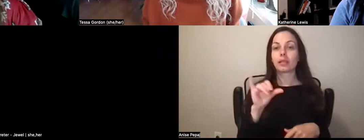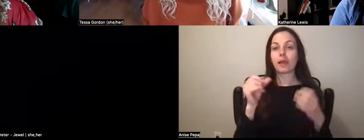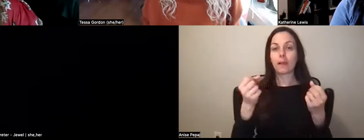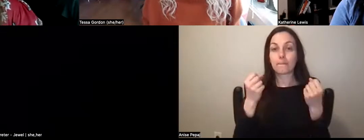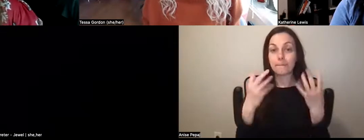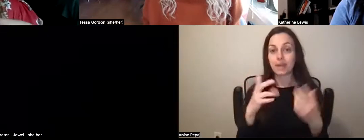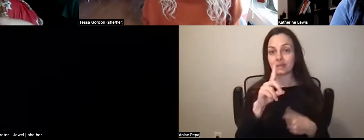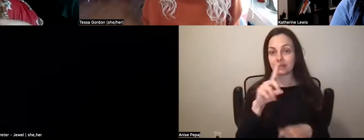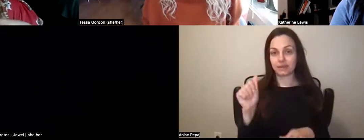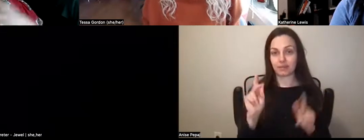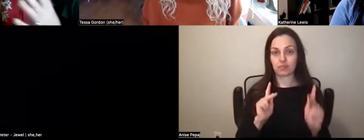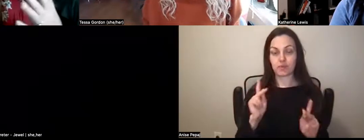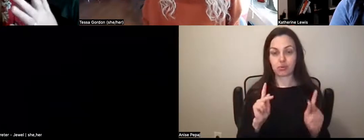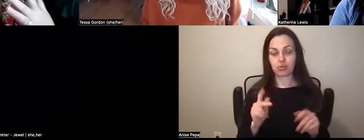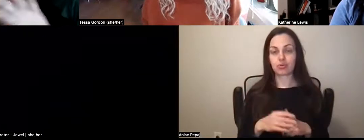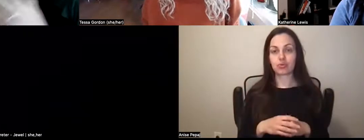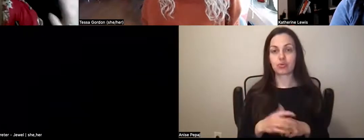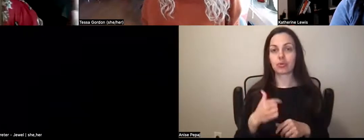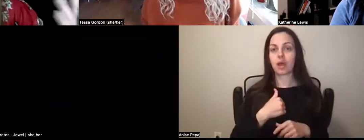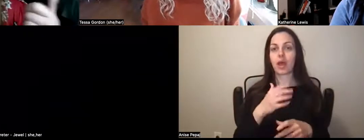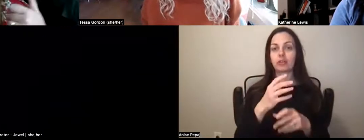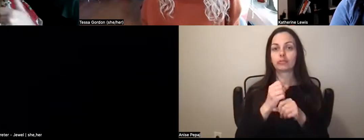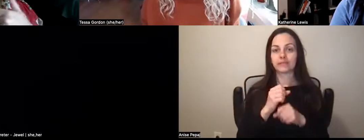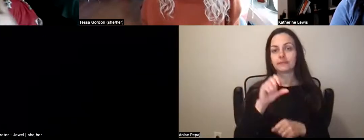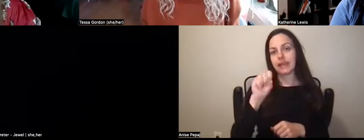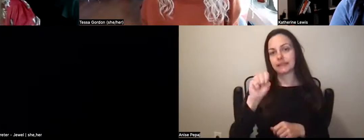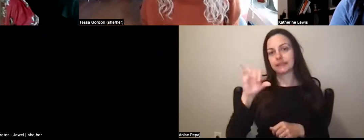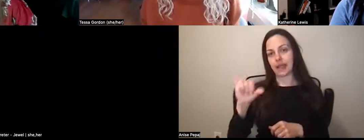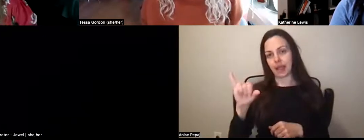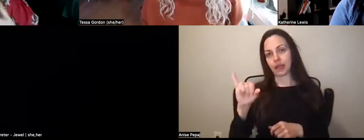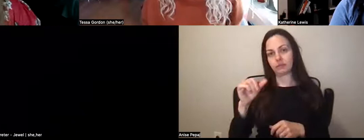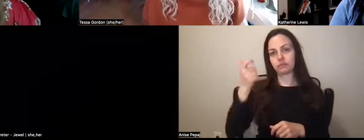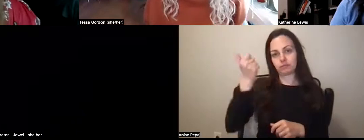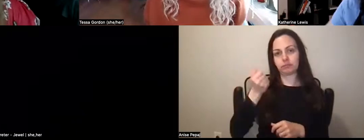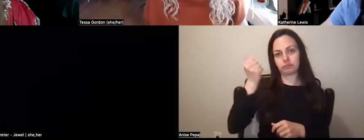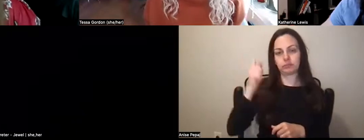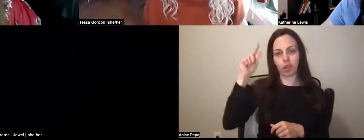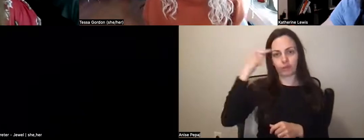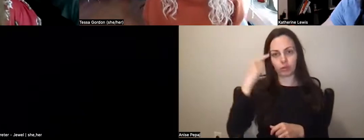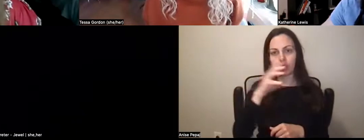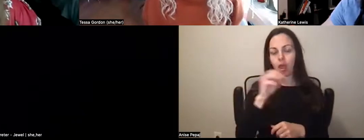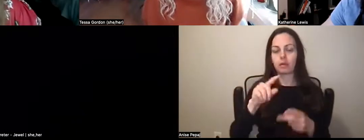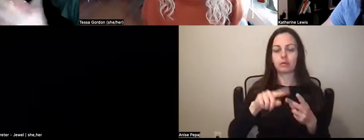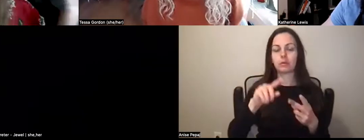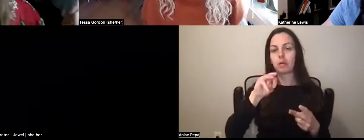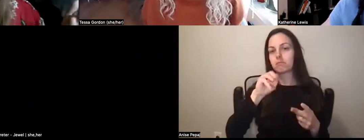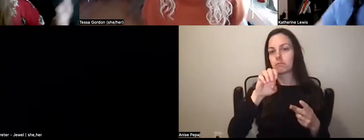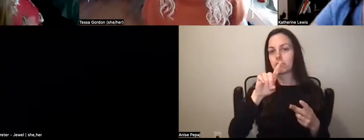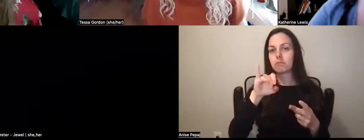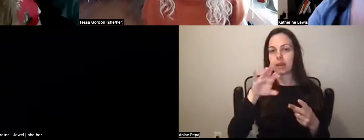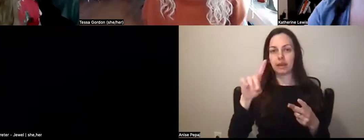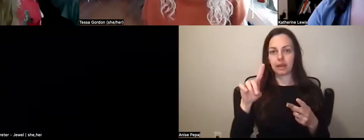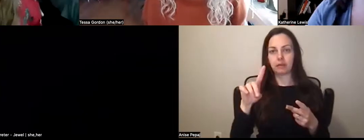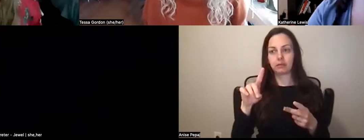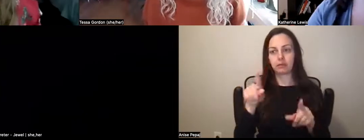disabled people, I received SSI, Supplemental Security Income, and Medicaid as a very small